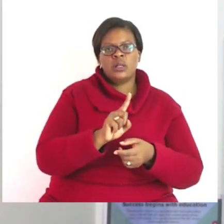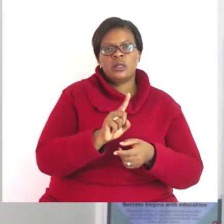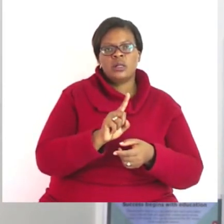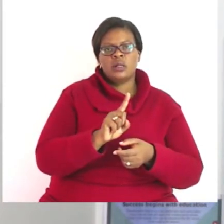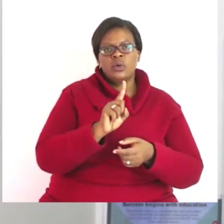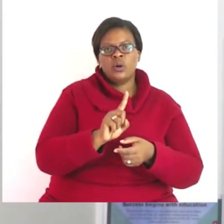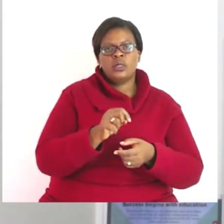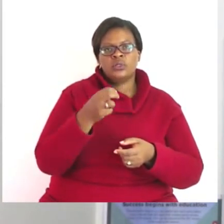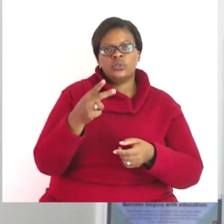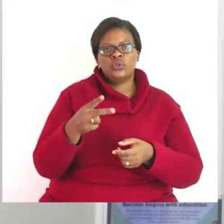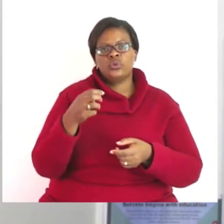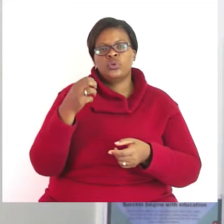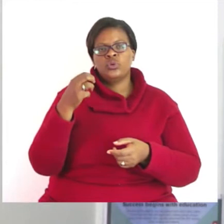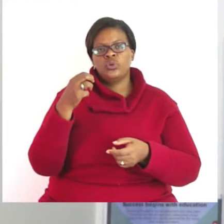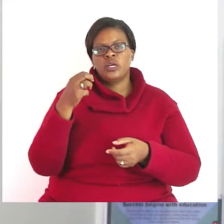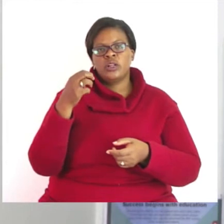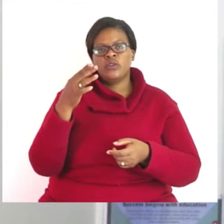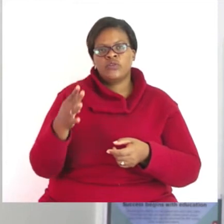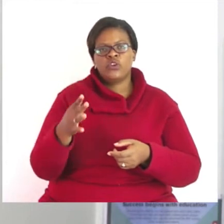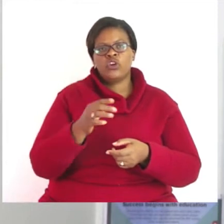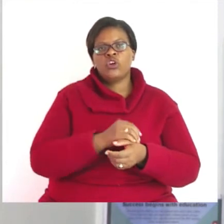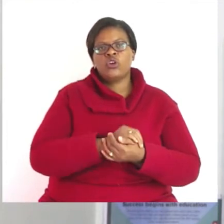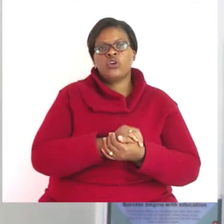4 have got 1, 2,